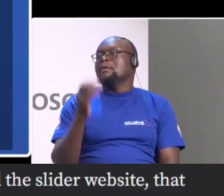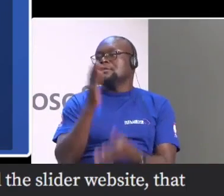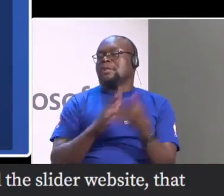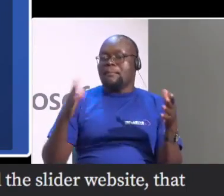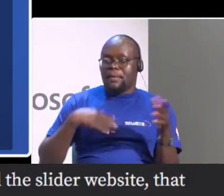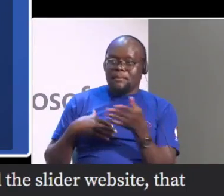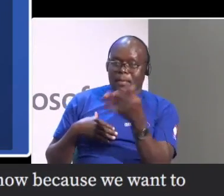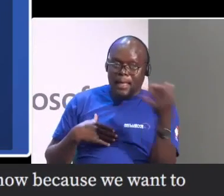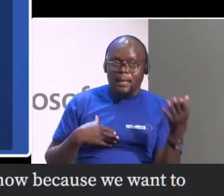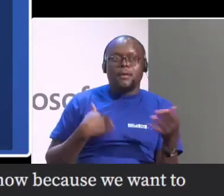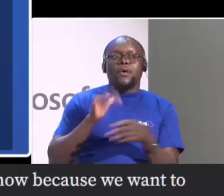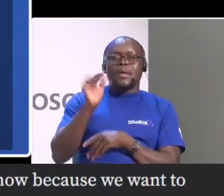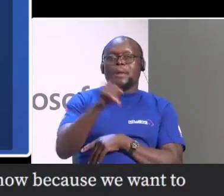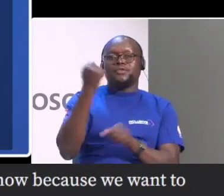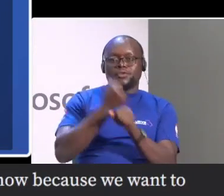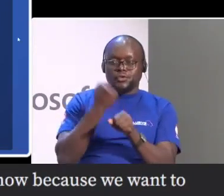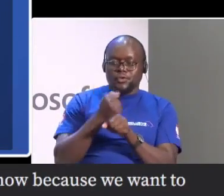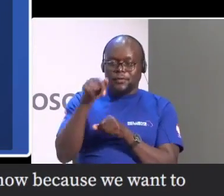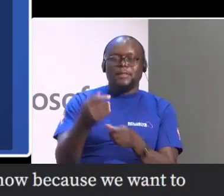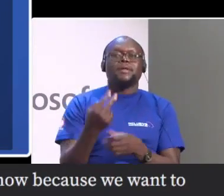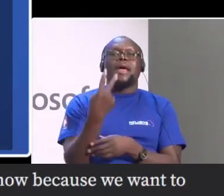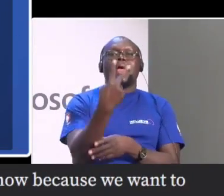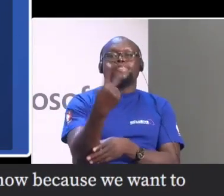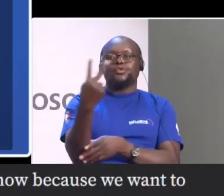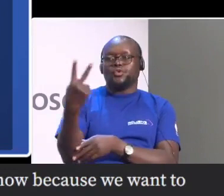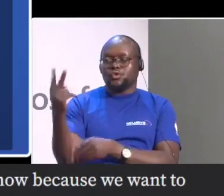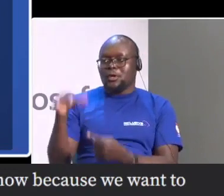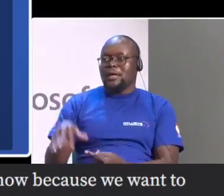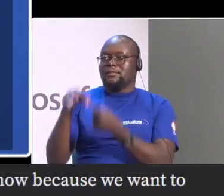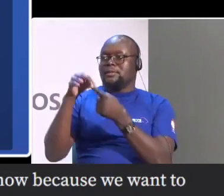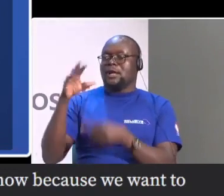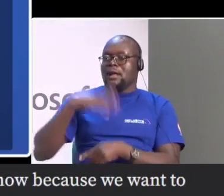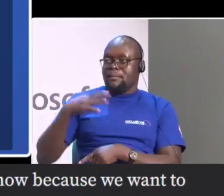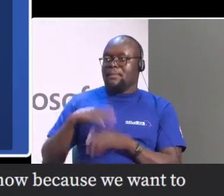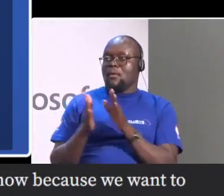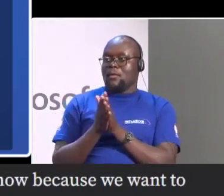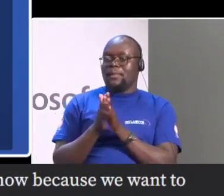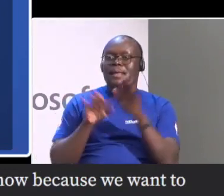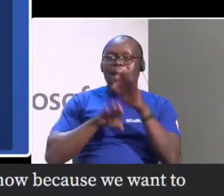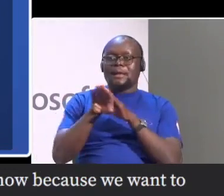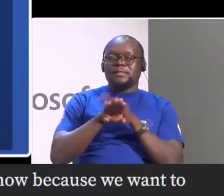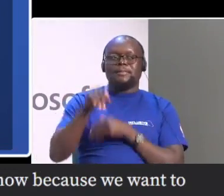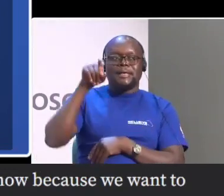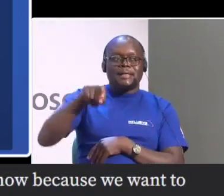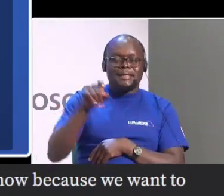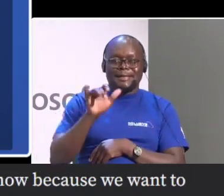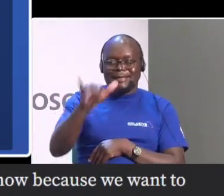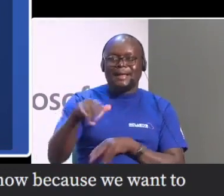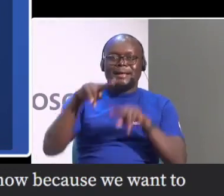people here. We would ask you to do this in pairs. So especially if there's people with accessibility needs